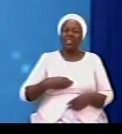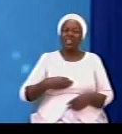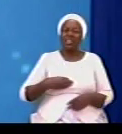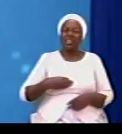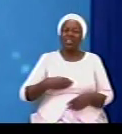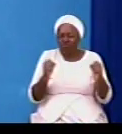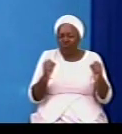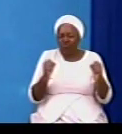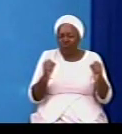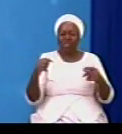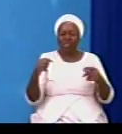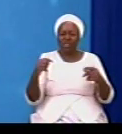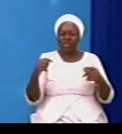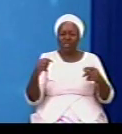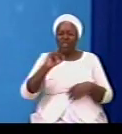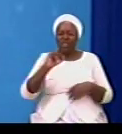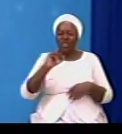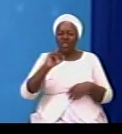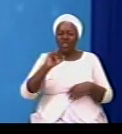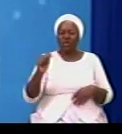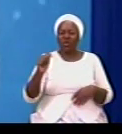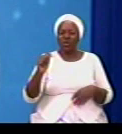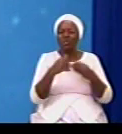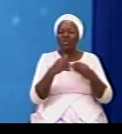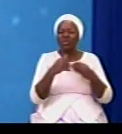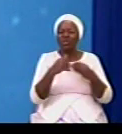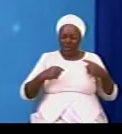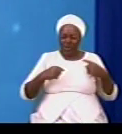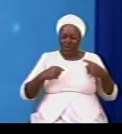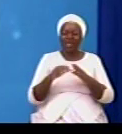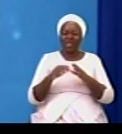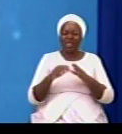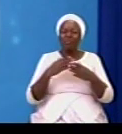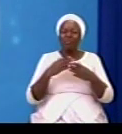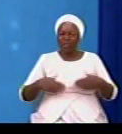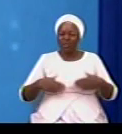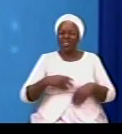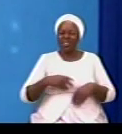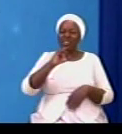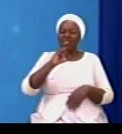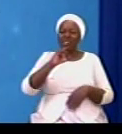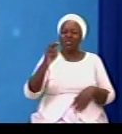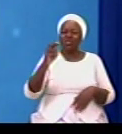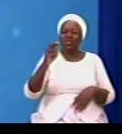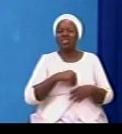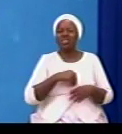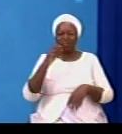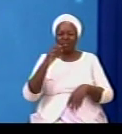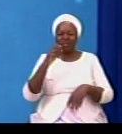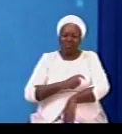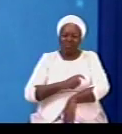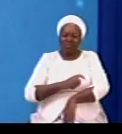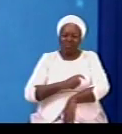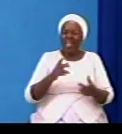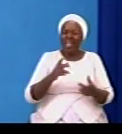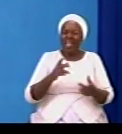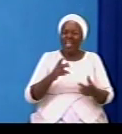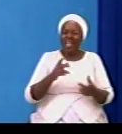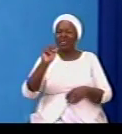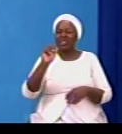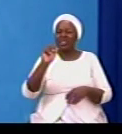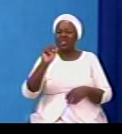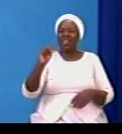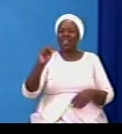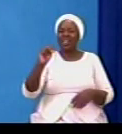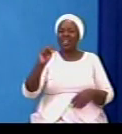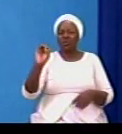in their joints, in the elbows, in the shoulder, in the knee, even at the waist and at the ankle, Lord, I pray, lay your